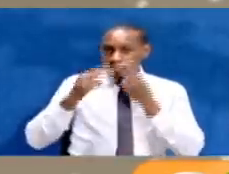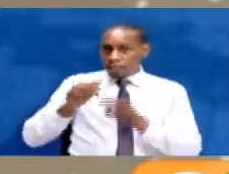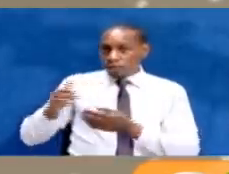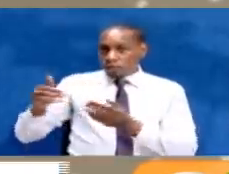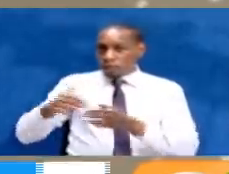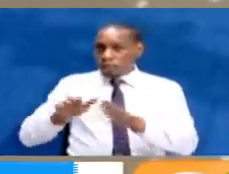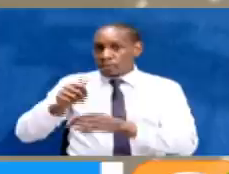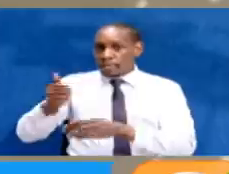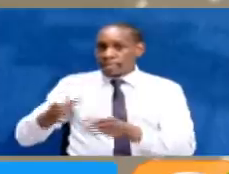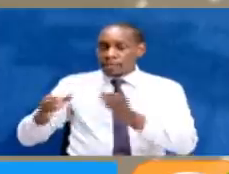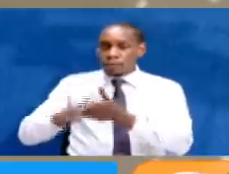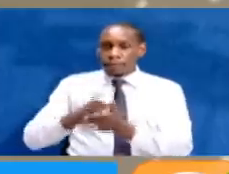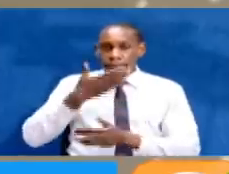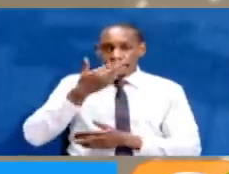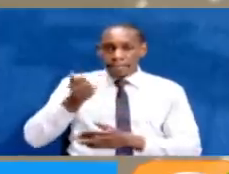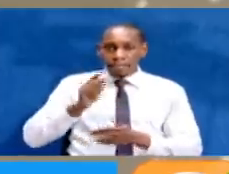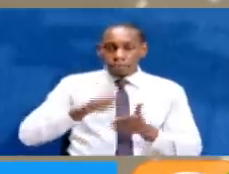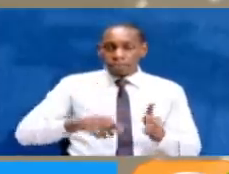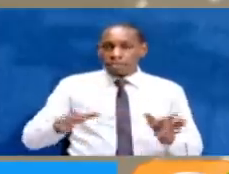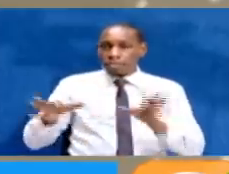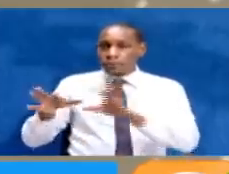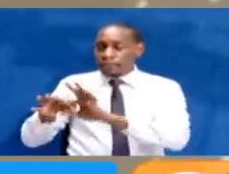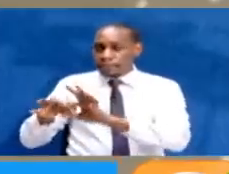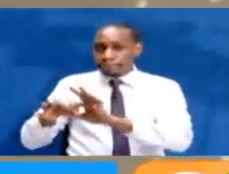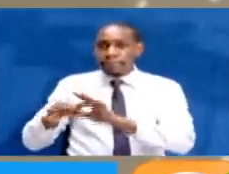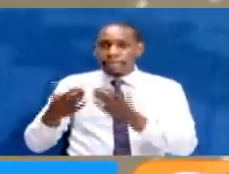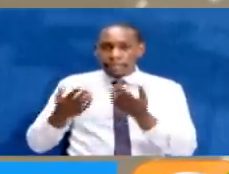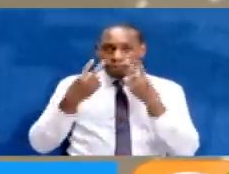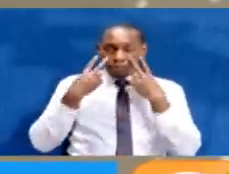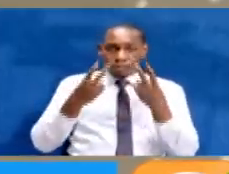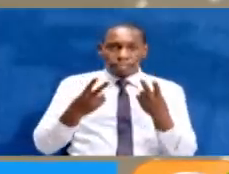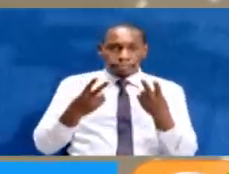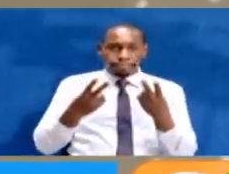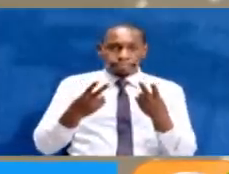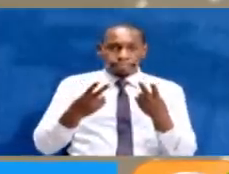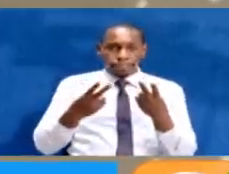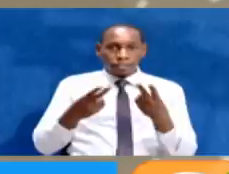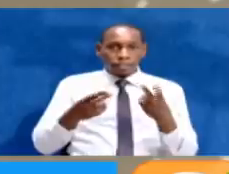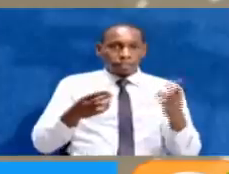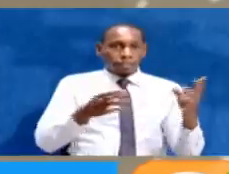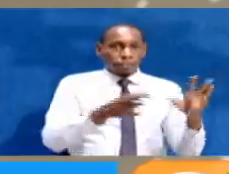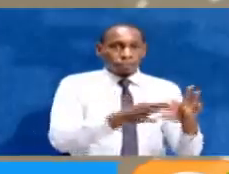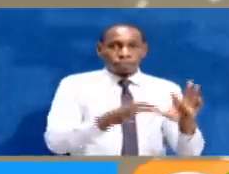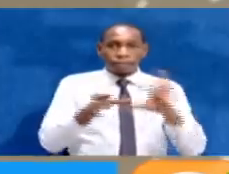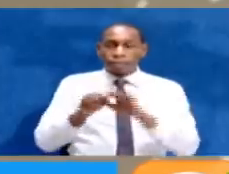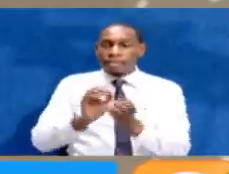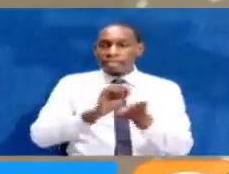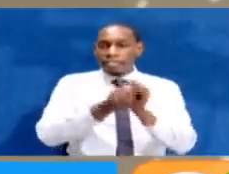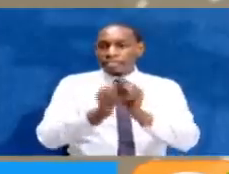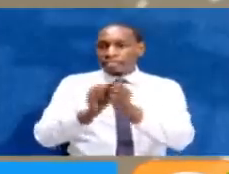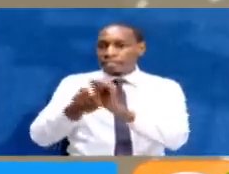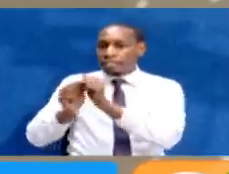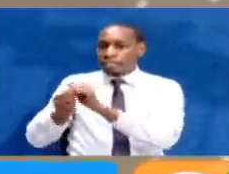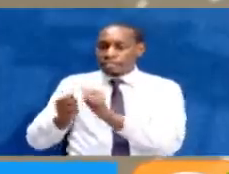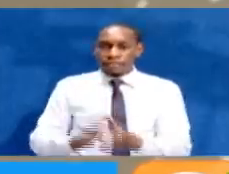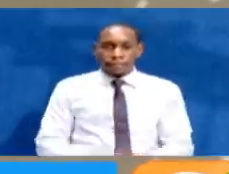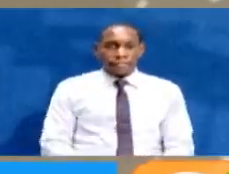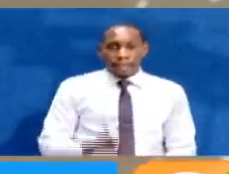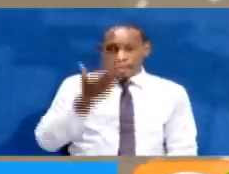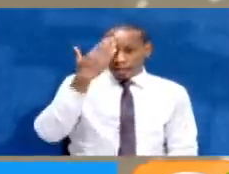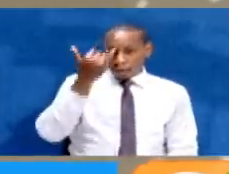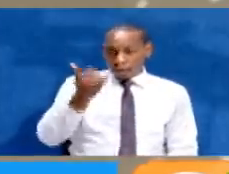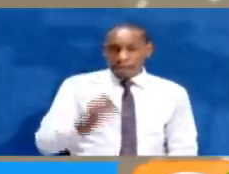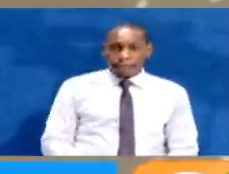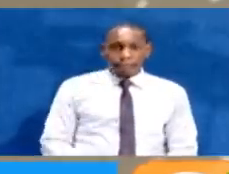other umbrella. Let me try and run there. And so you'll see a lot of cross-coalition, cross-alliance movements,